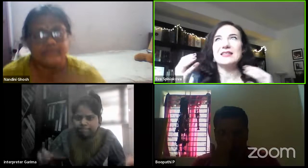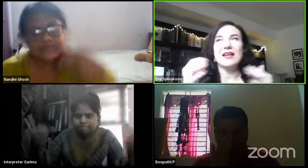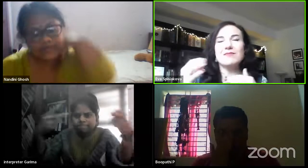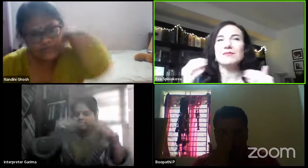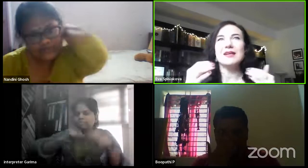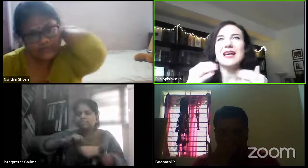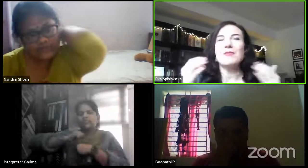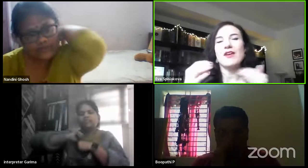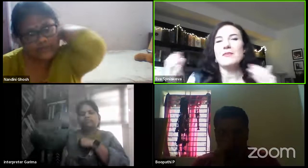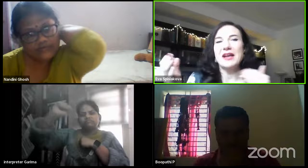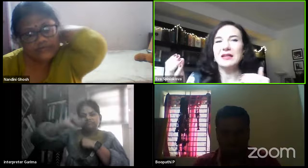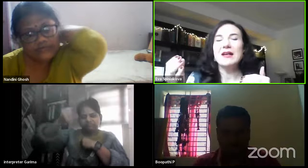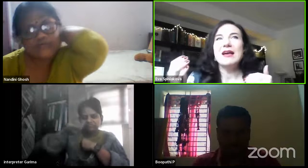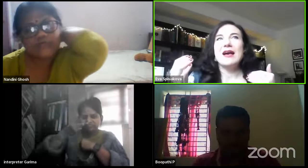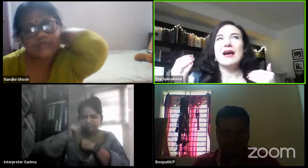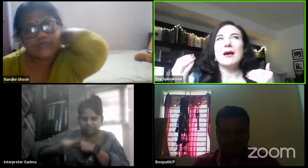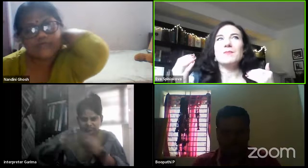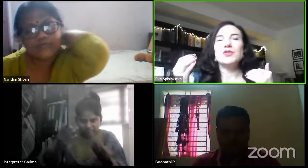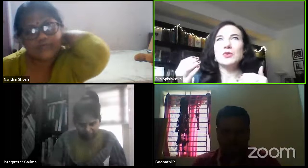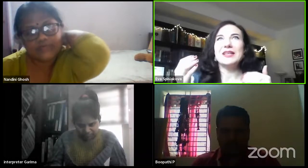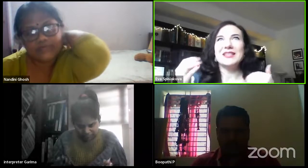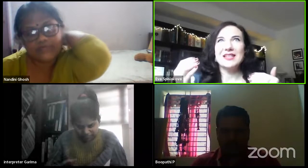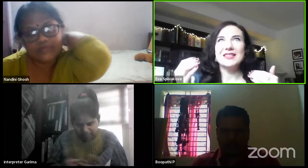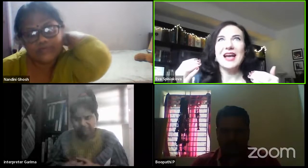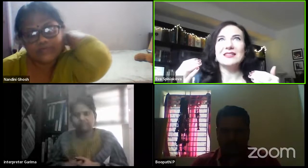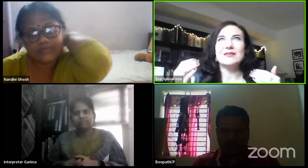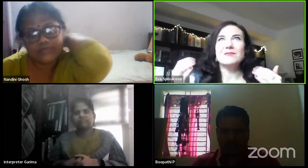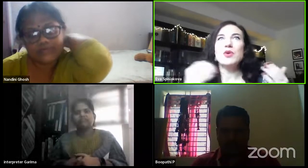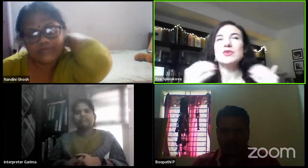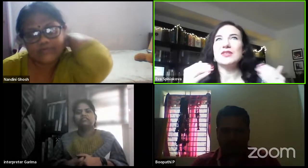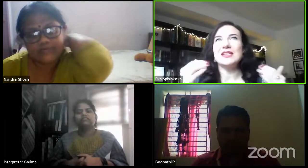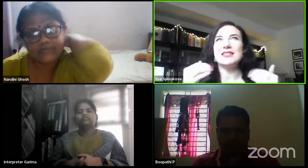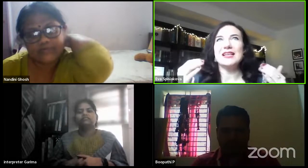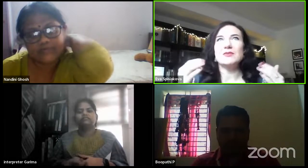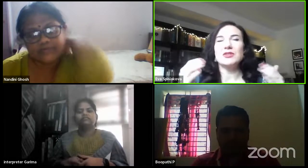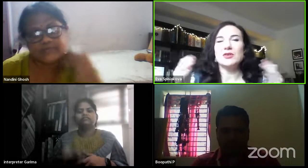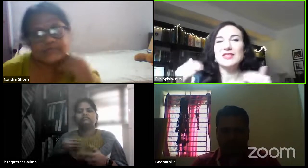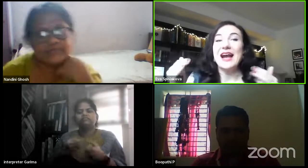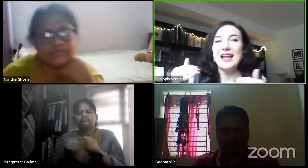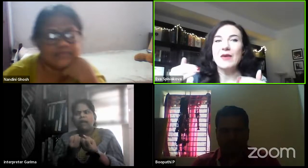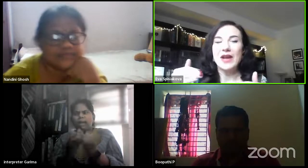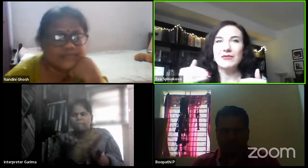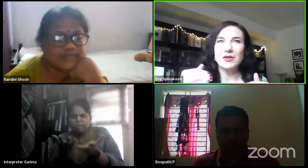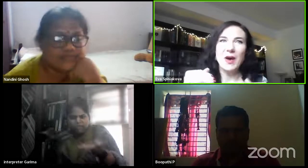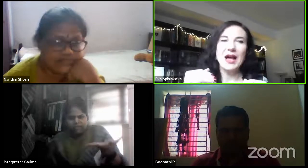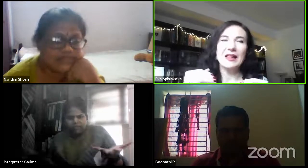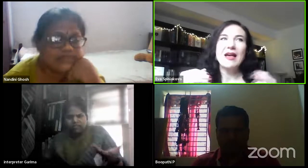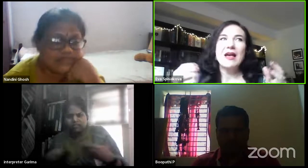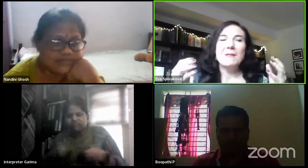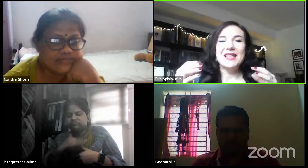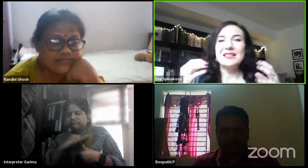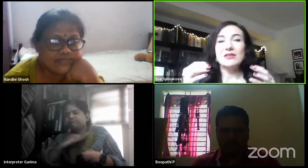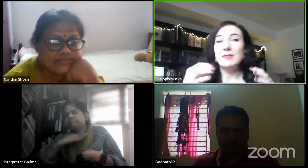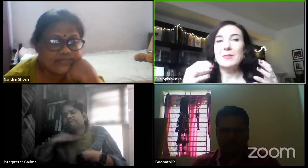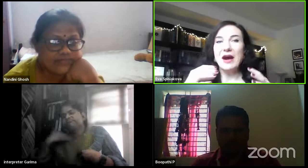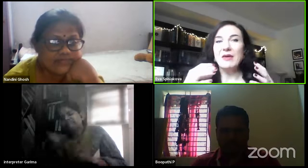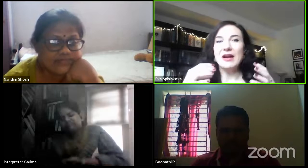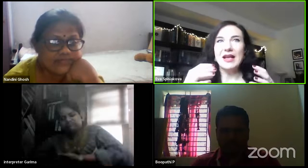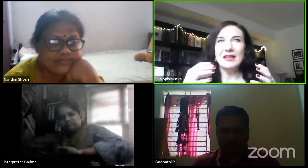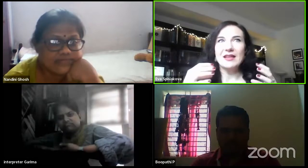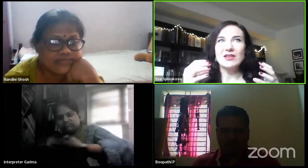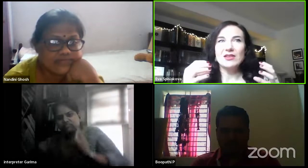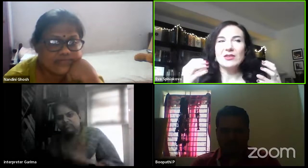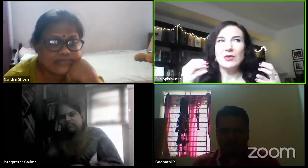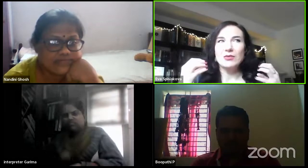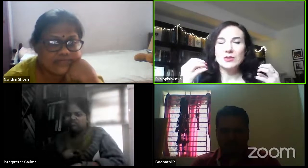it's a type of ephemeral tool, in the sense that most of these things will sort of die down after a while. But there is incredible